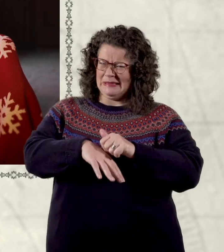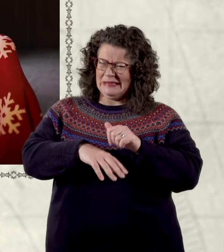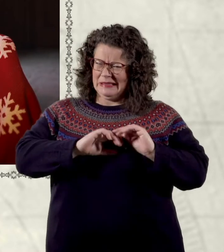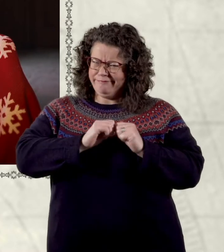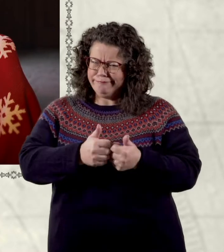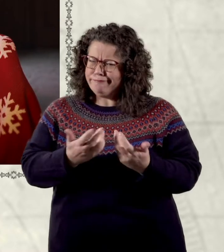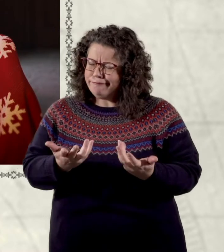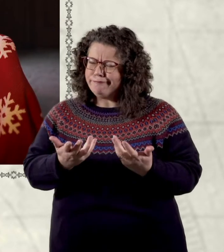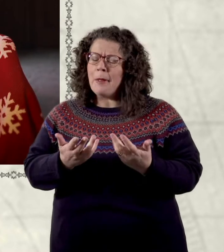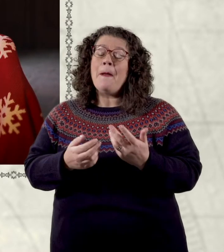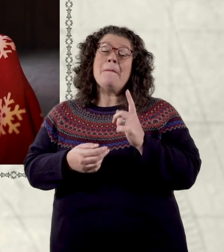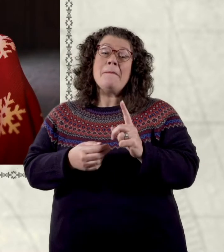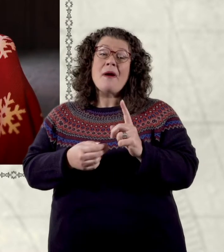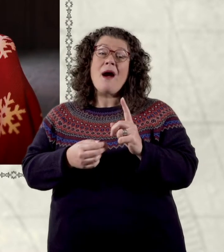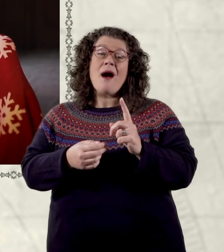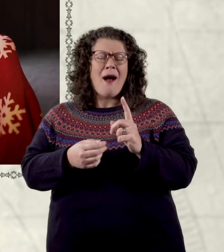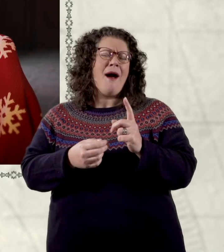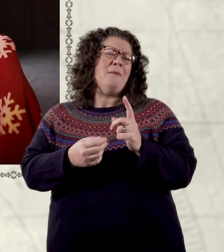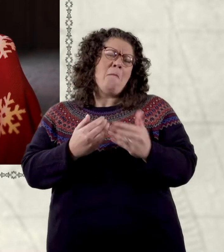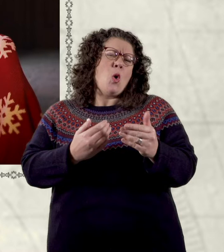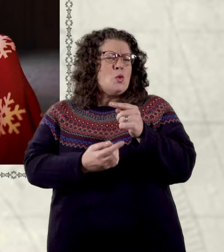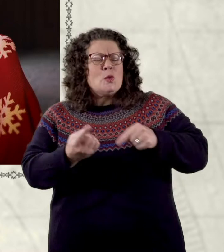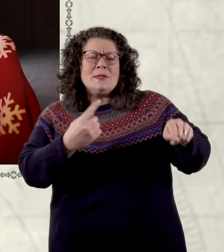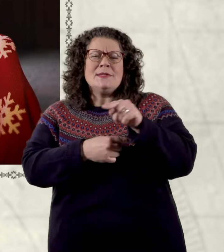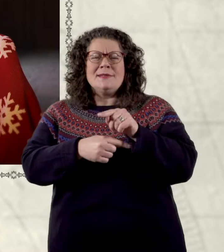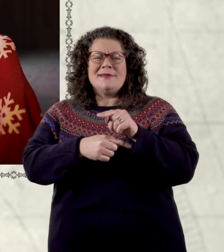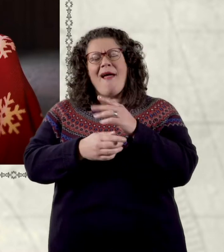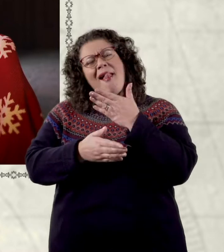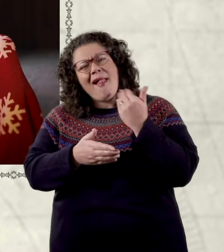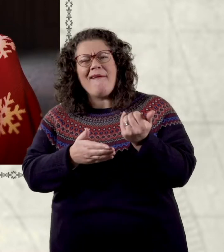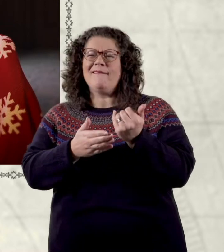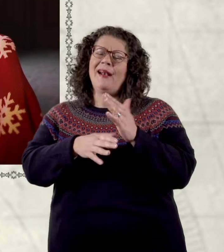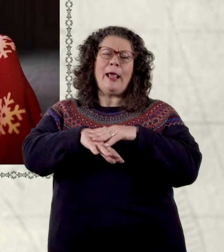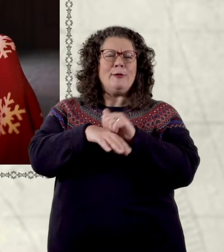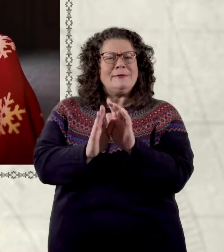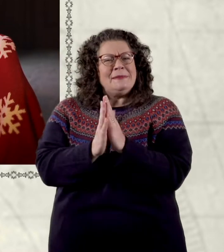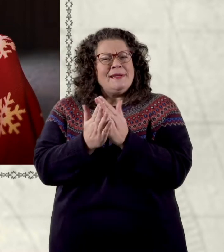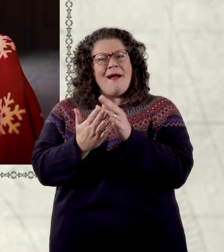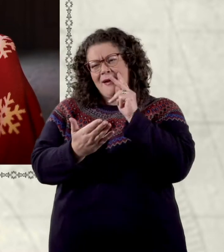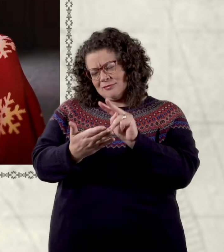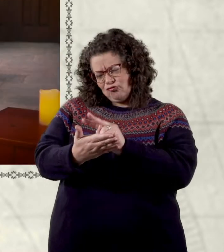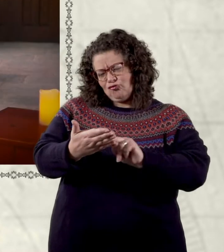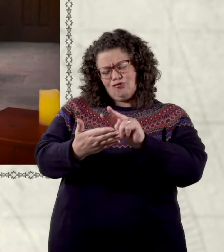is it? No, but most of them were lovely Christmassy scenes on the front.